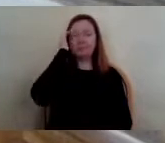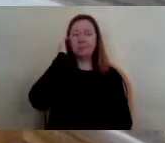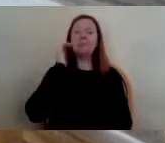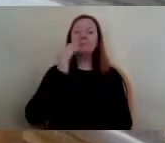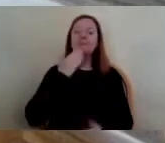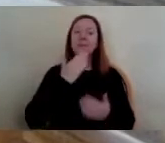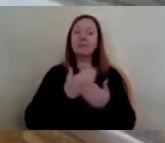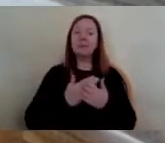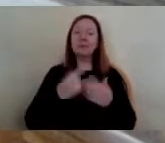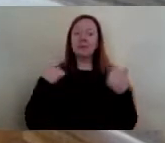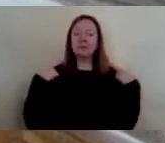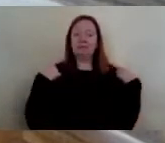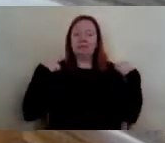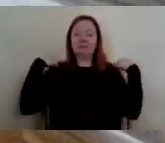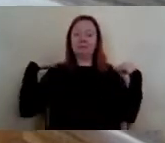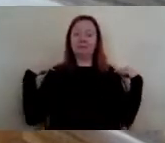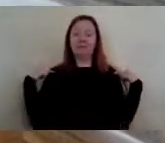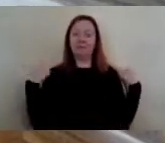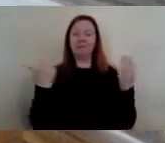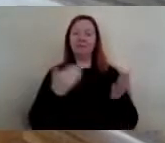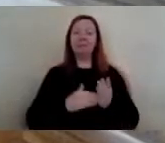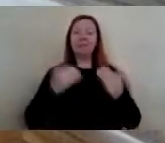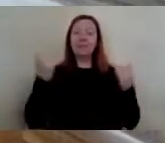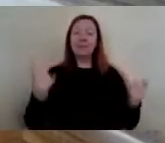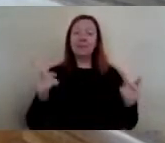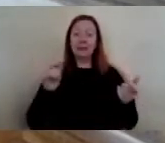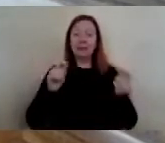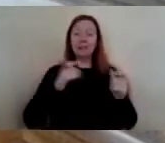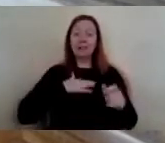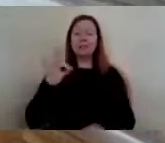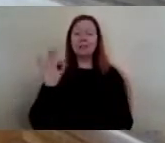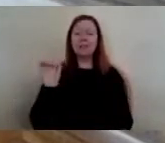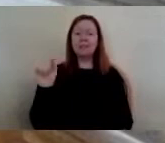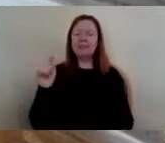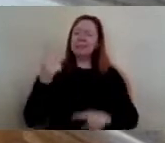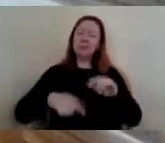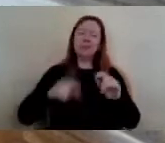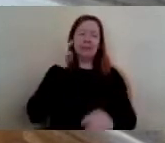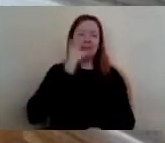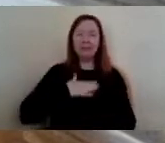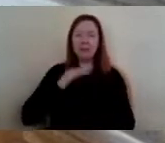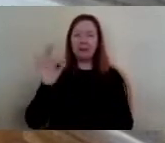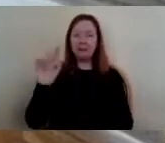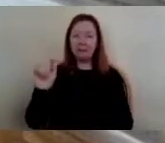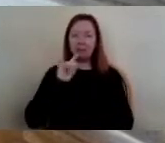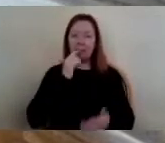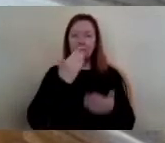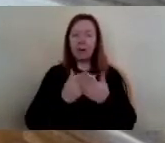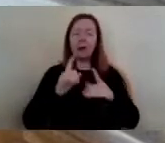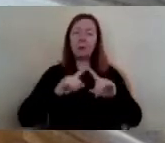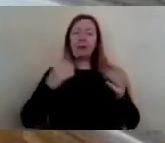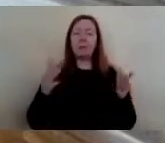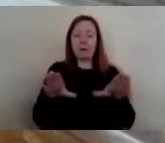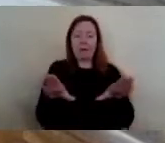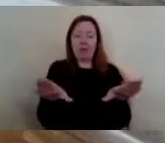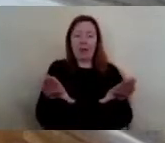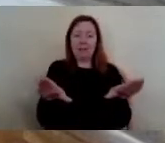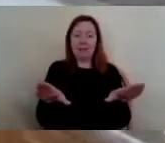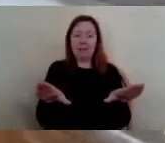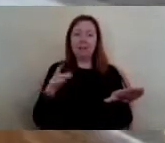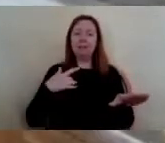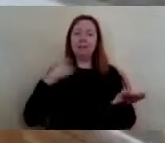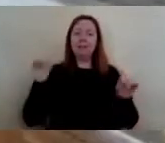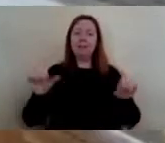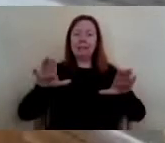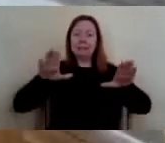Good. Shoulder blades one more time. Now I'm going to adjust my feet. You're not being able to see my feet really well from here, but I want to adjust my feet so I feel like I can